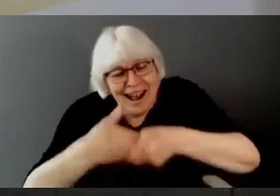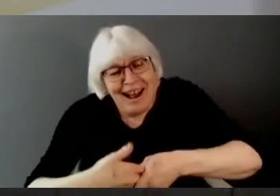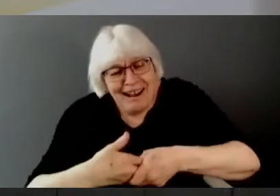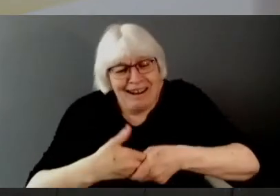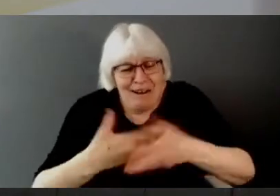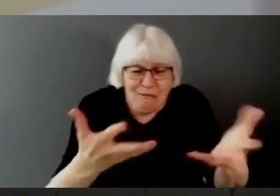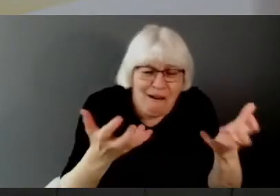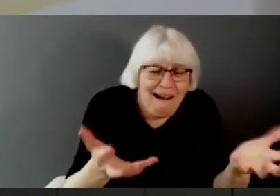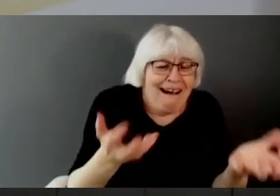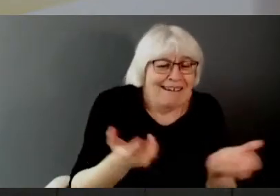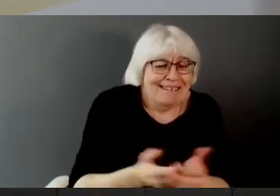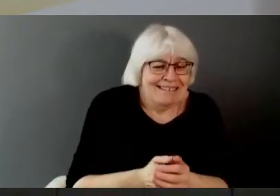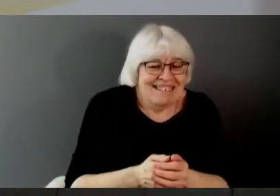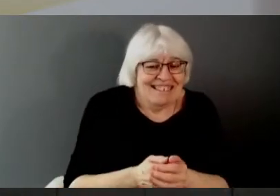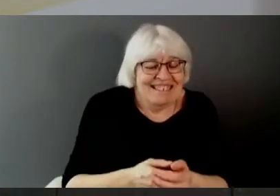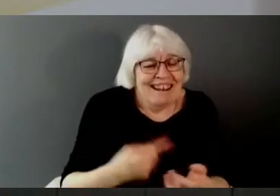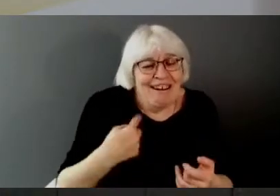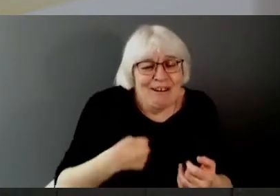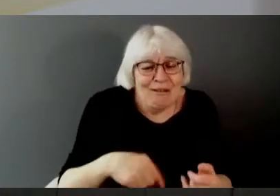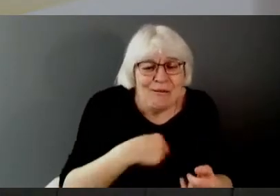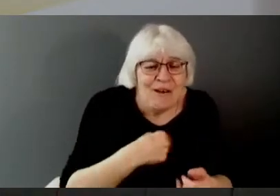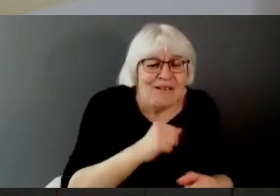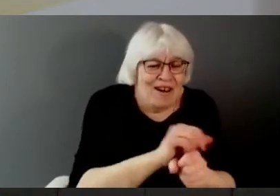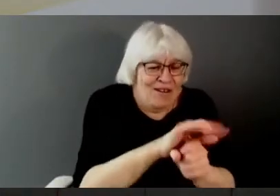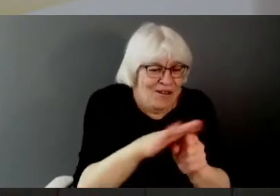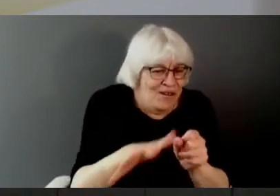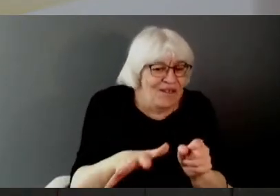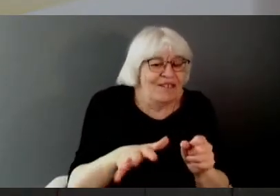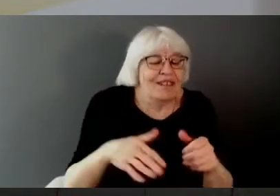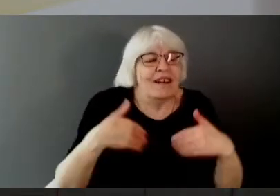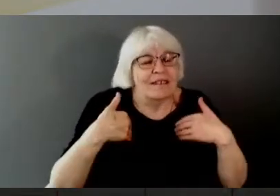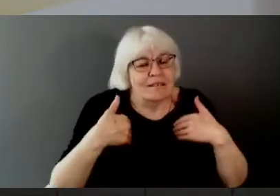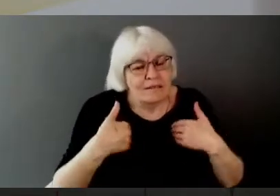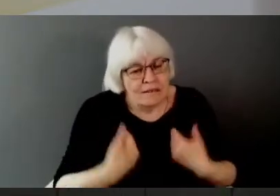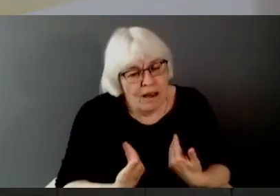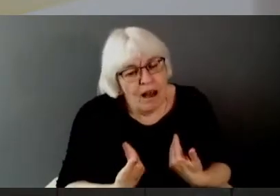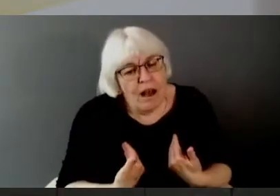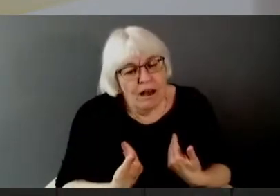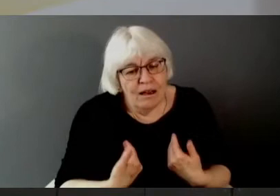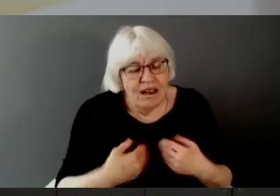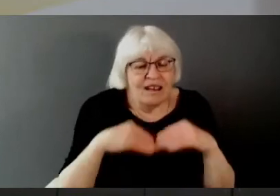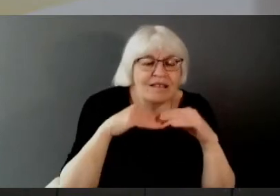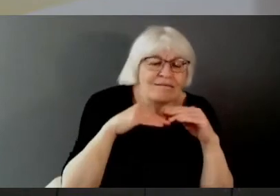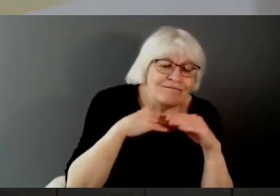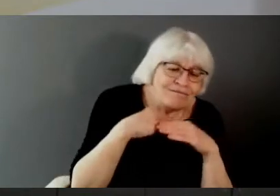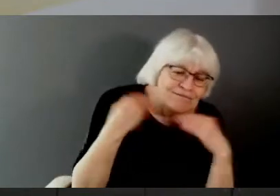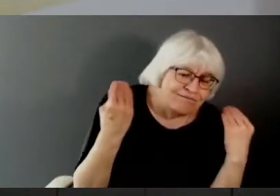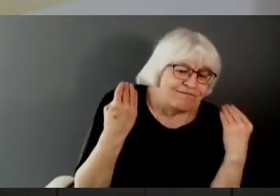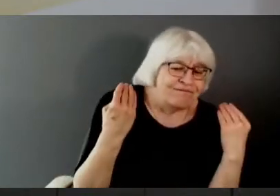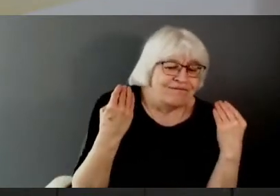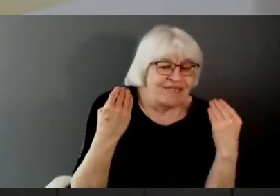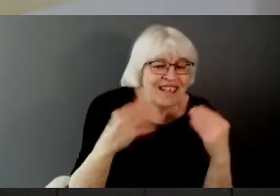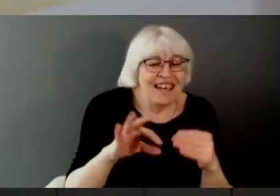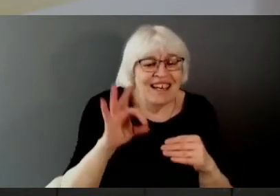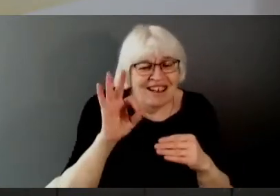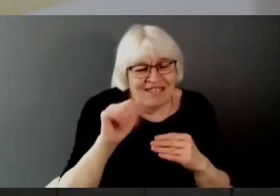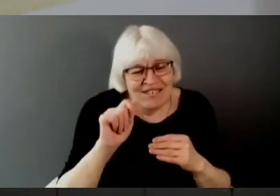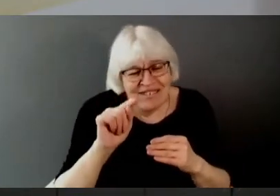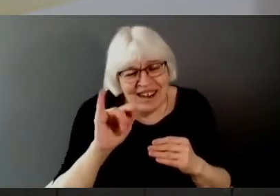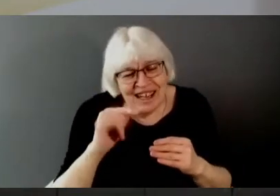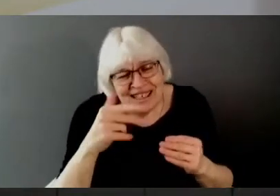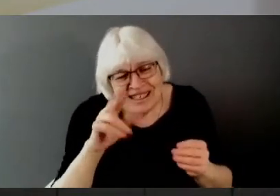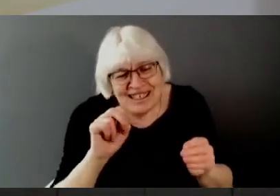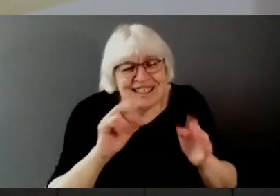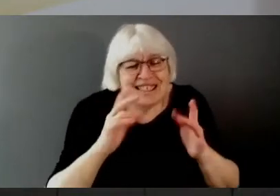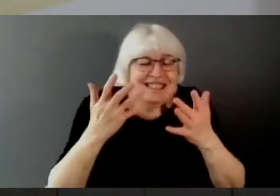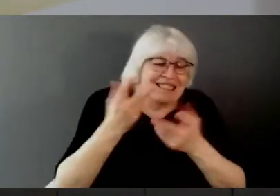fatigue months ago, and I think it's probably that continues. But we have to remain vigilant